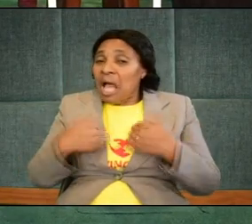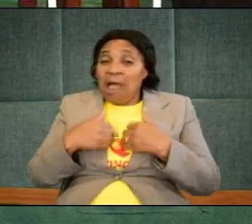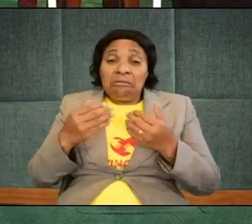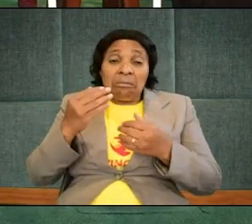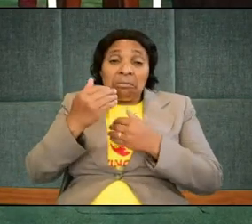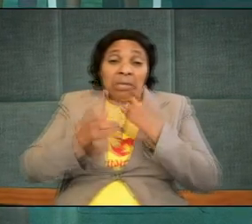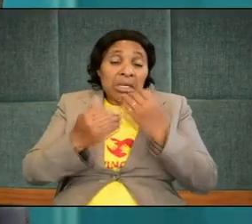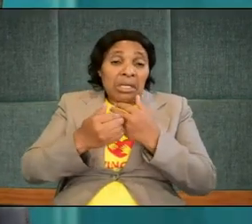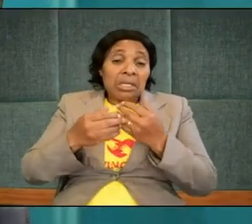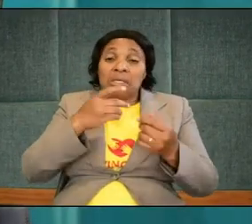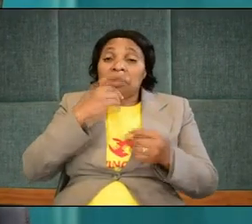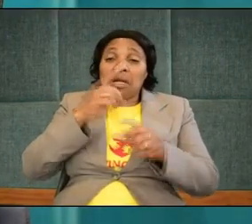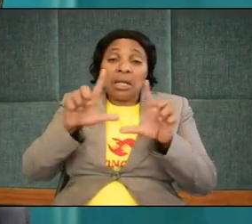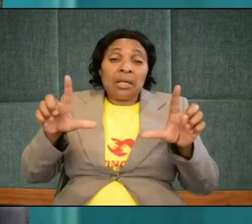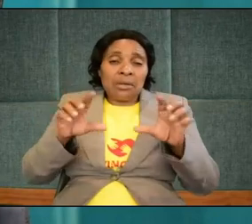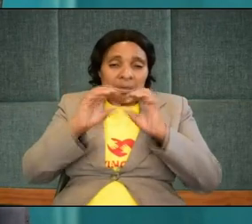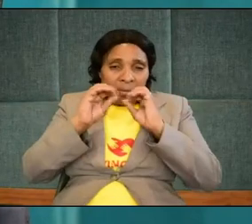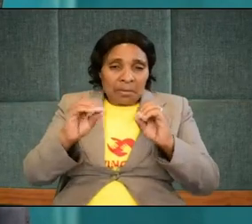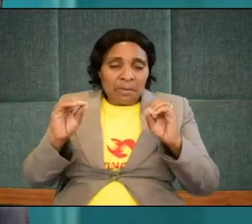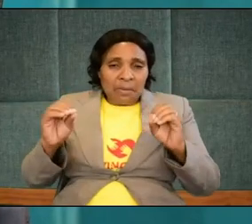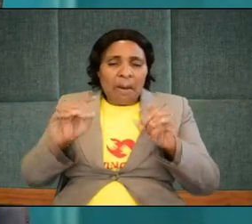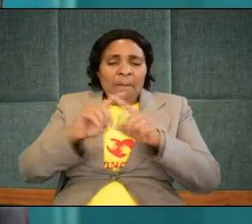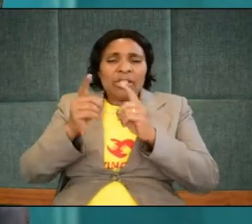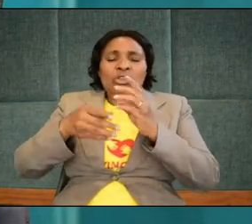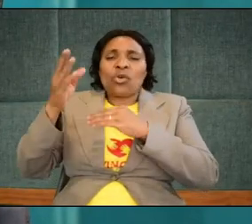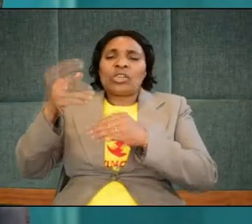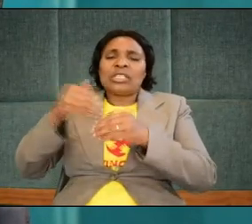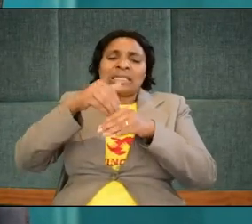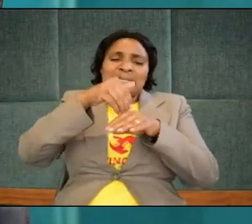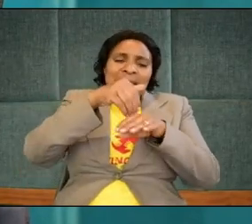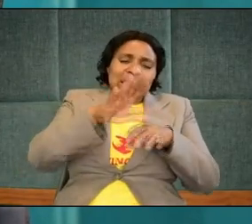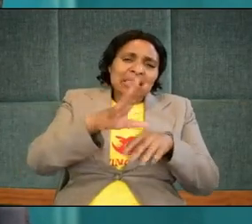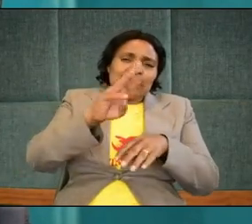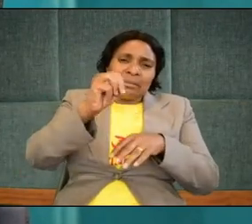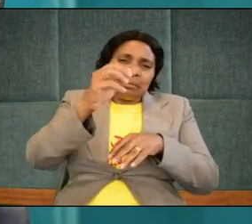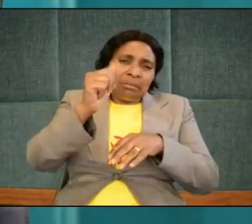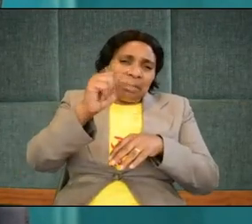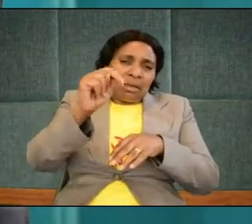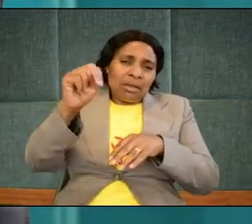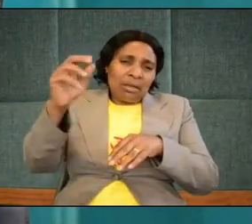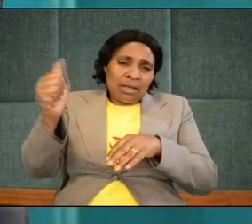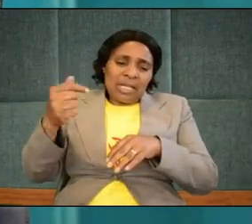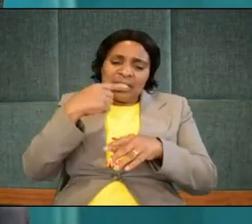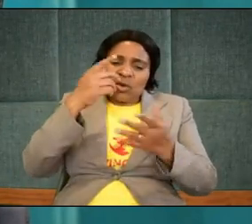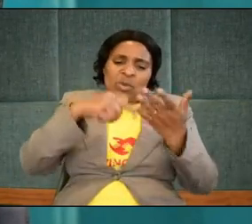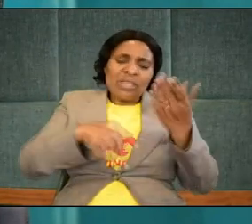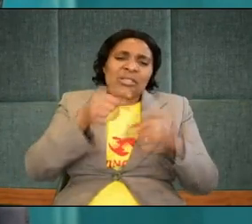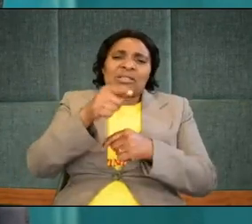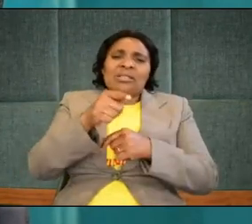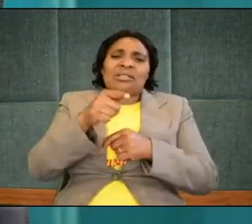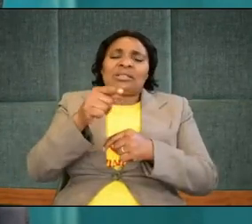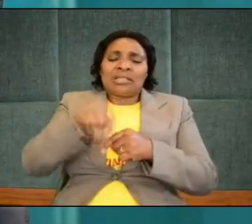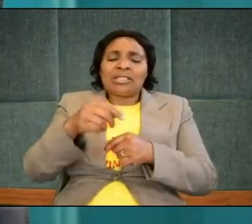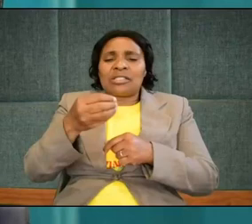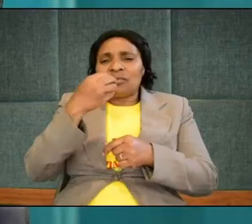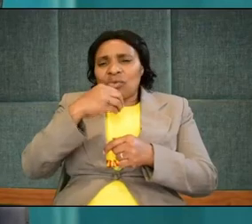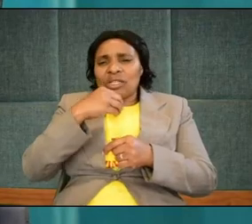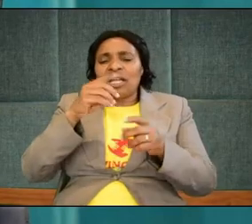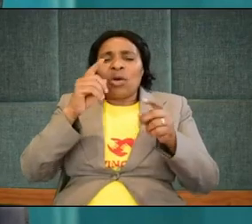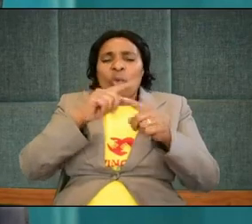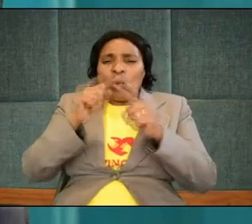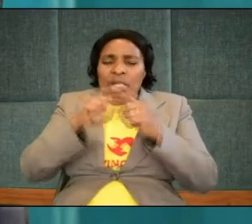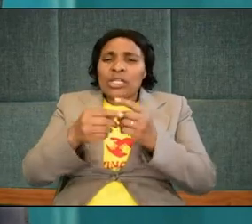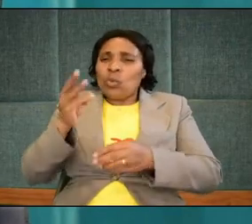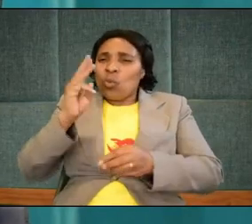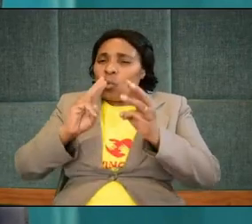in the wilderness, God actually sends manna to them and tells them, "Here is food." When they were drinking water and thinking that